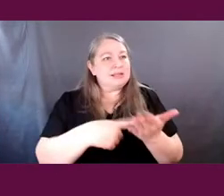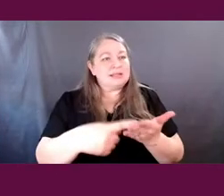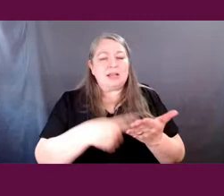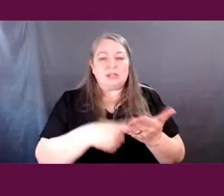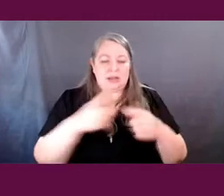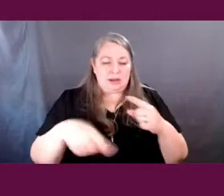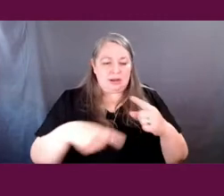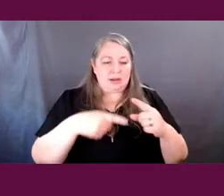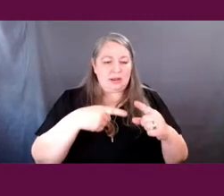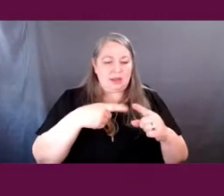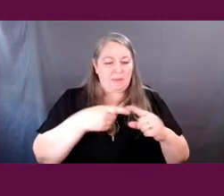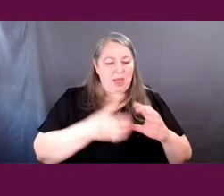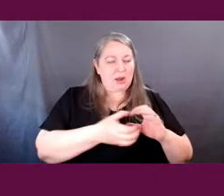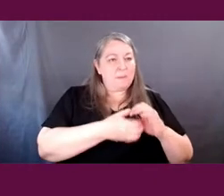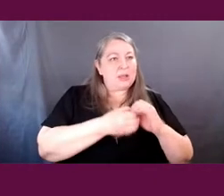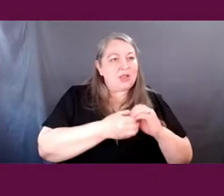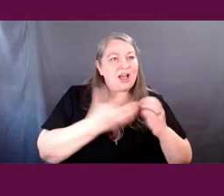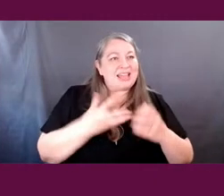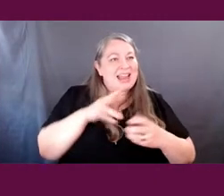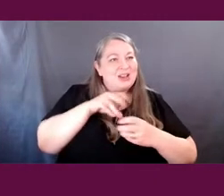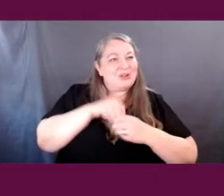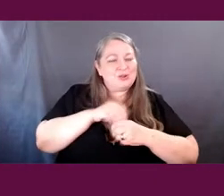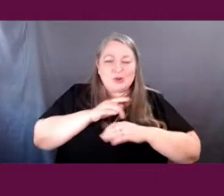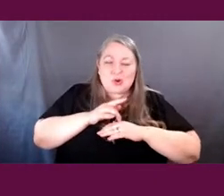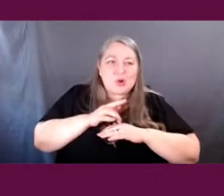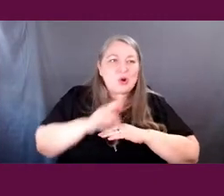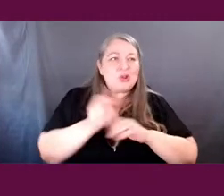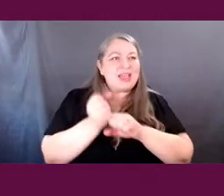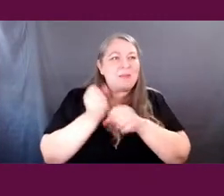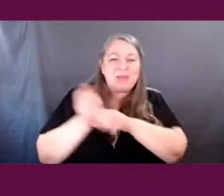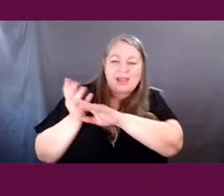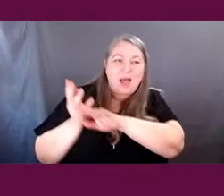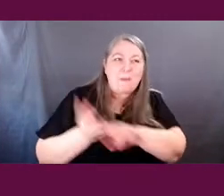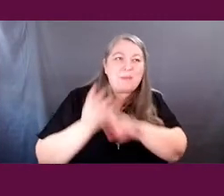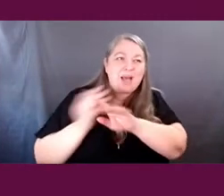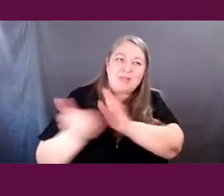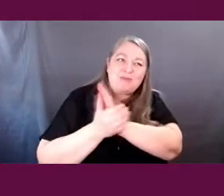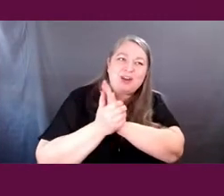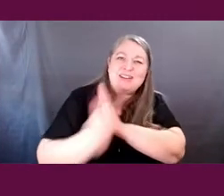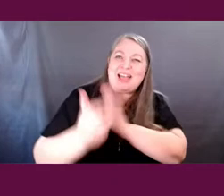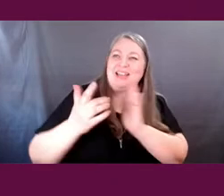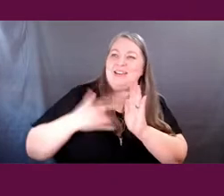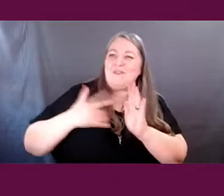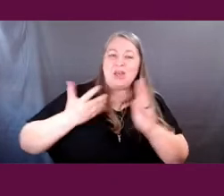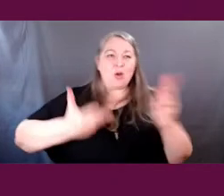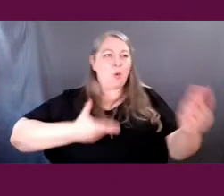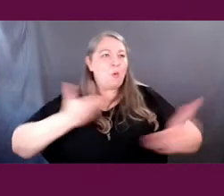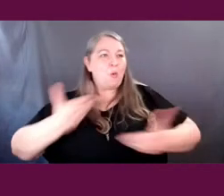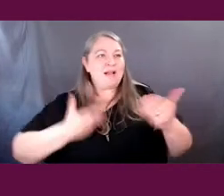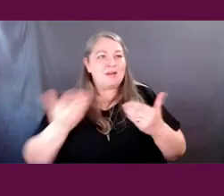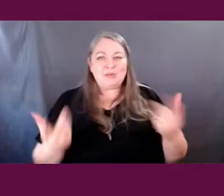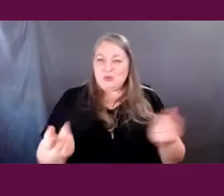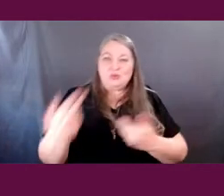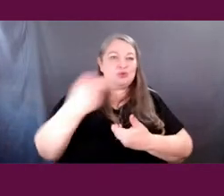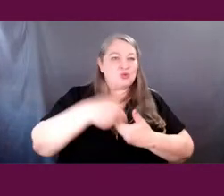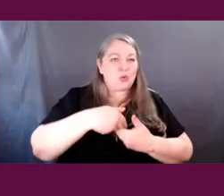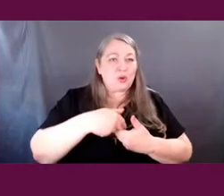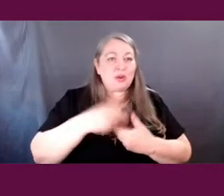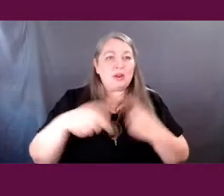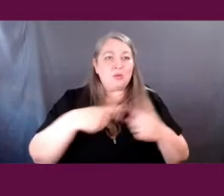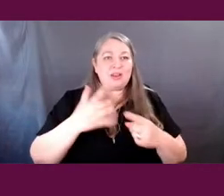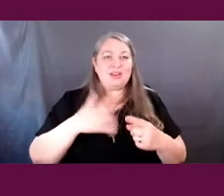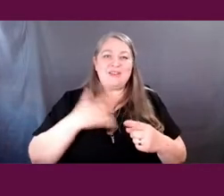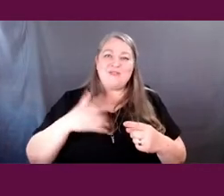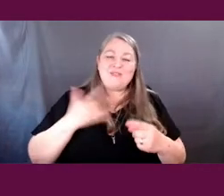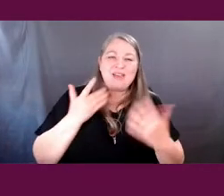and inclusion early and create a pipeline for talent to feel more welcomed into this space. Yes. Because when you are more welcome, you can